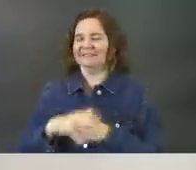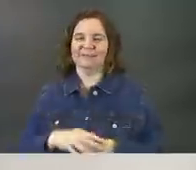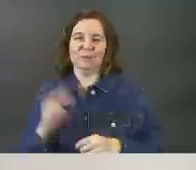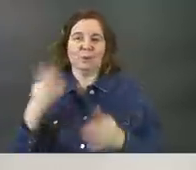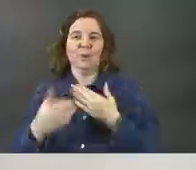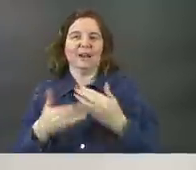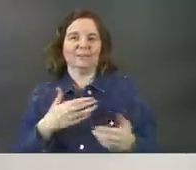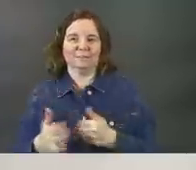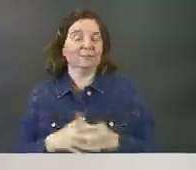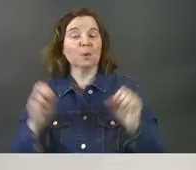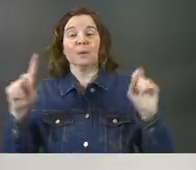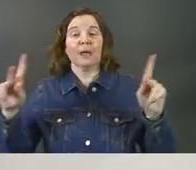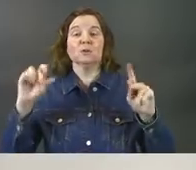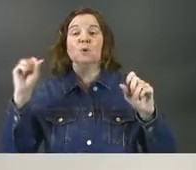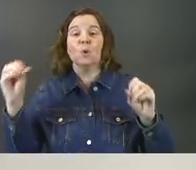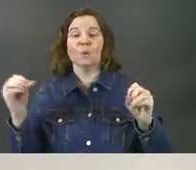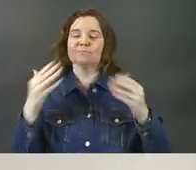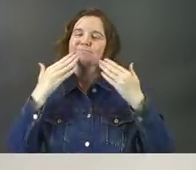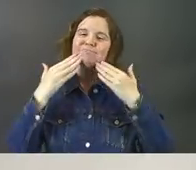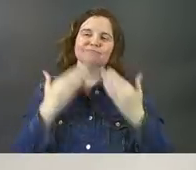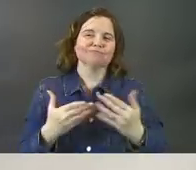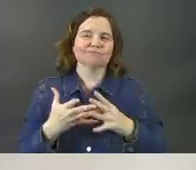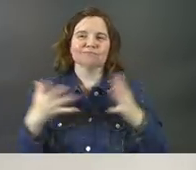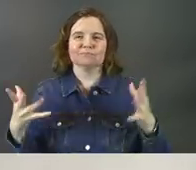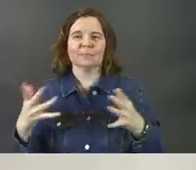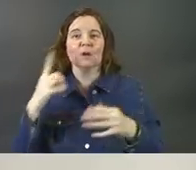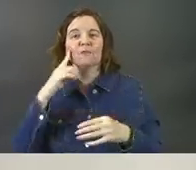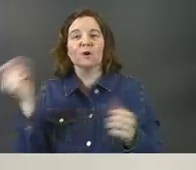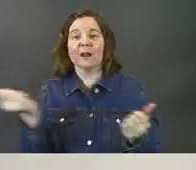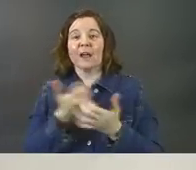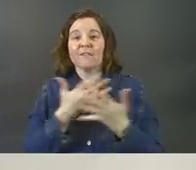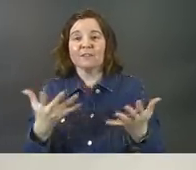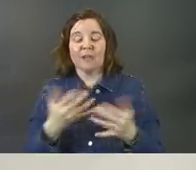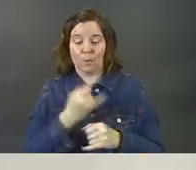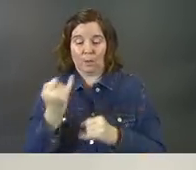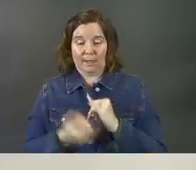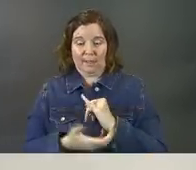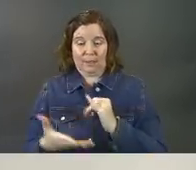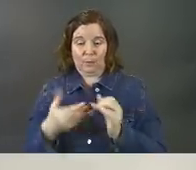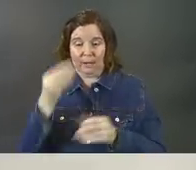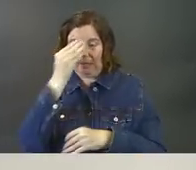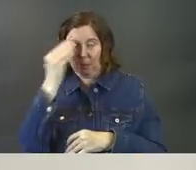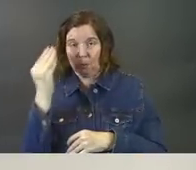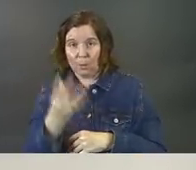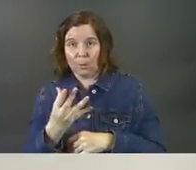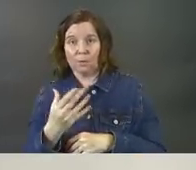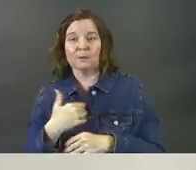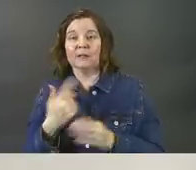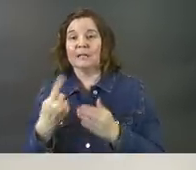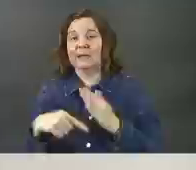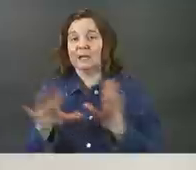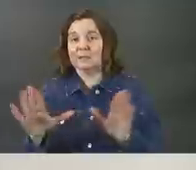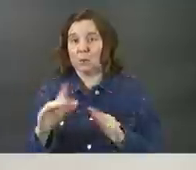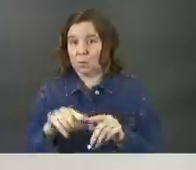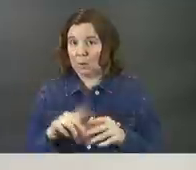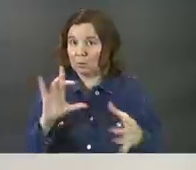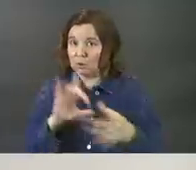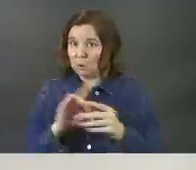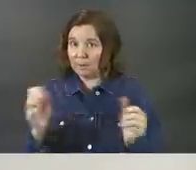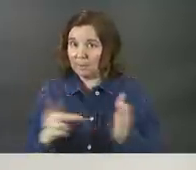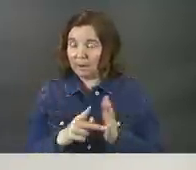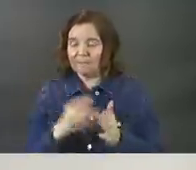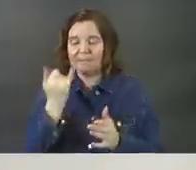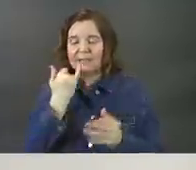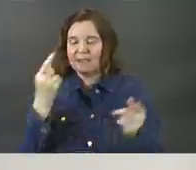weird. Whatever, dude. Okay, so guys, thank you so much for everything. One last thing we want to let you know is that next Sunday, when we join back